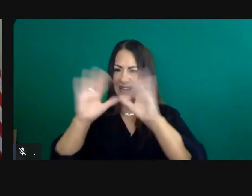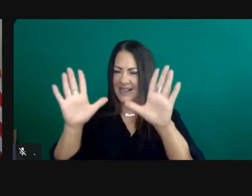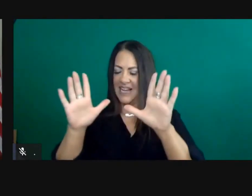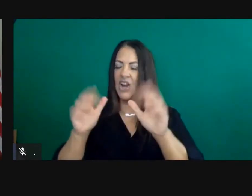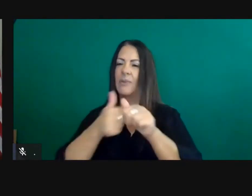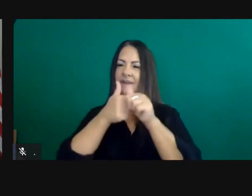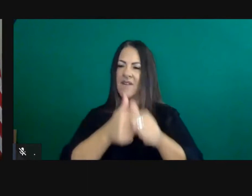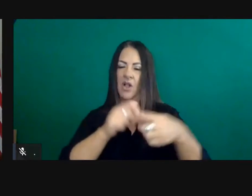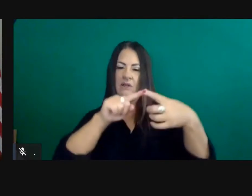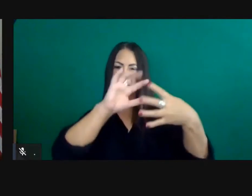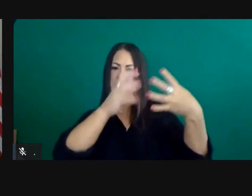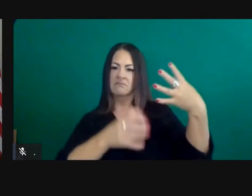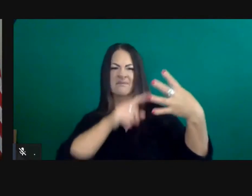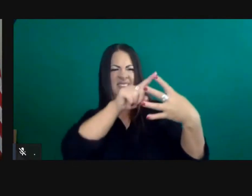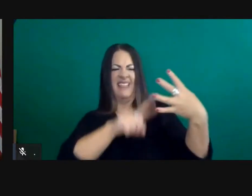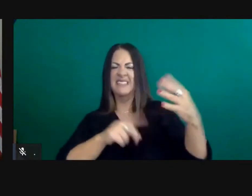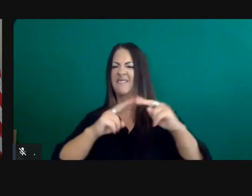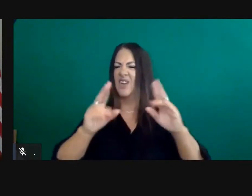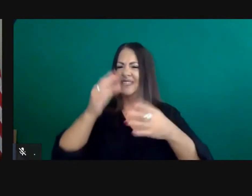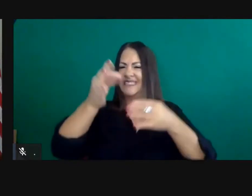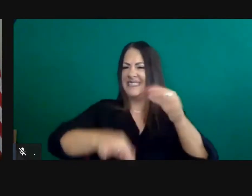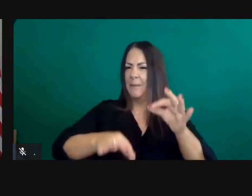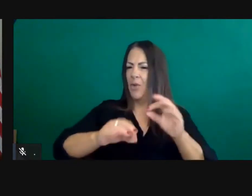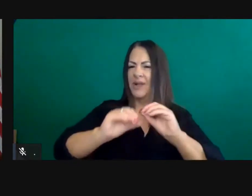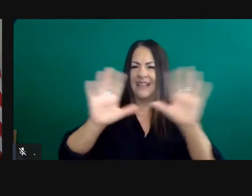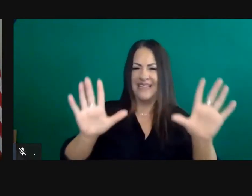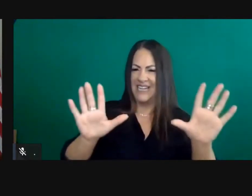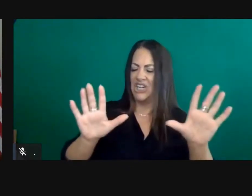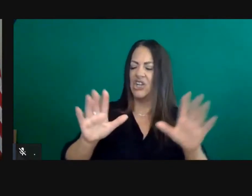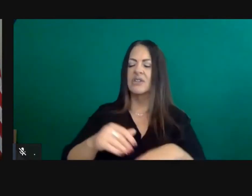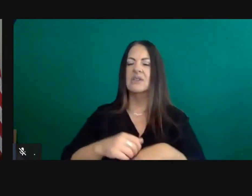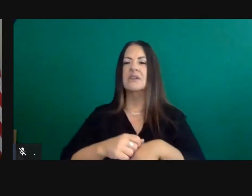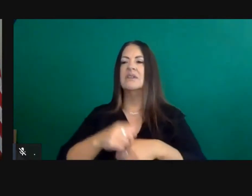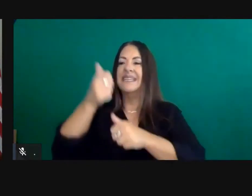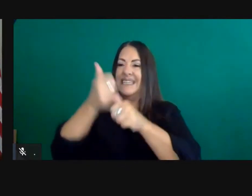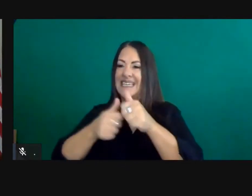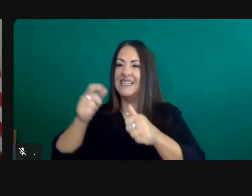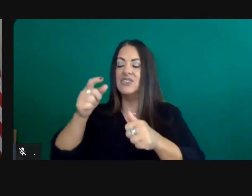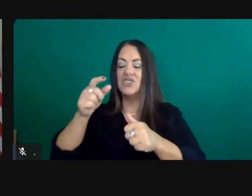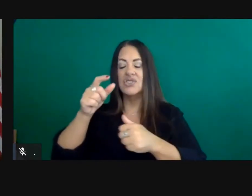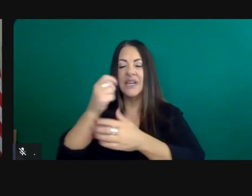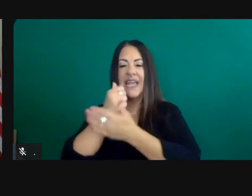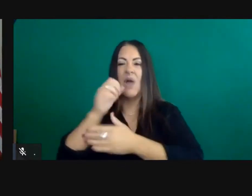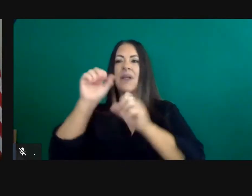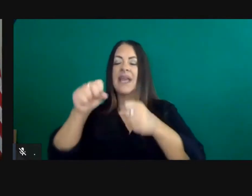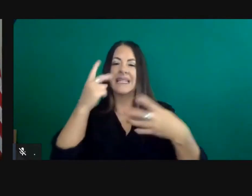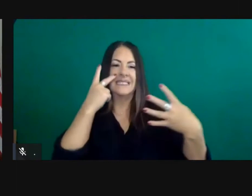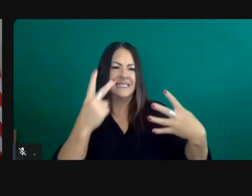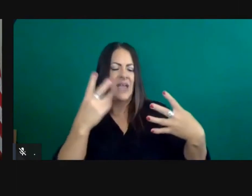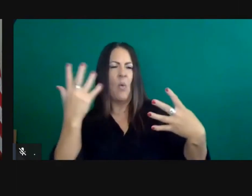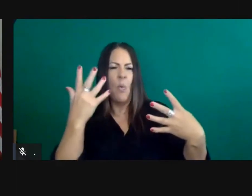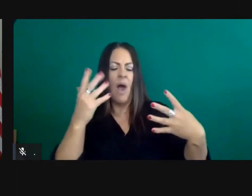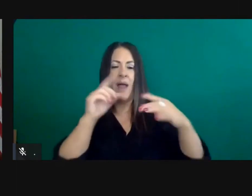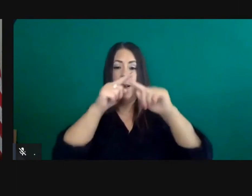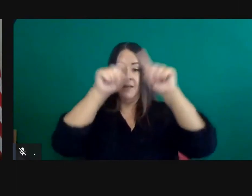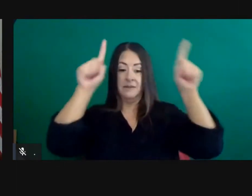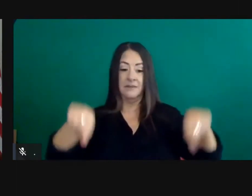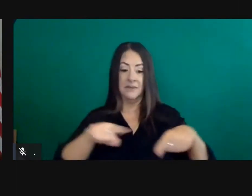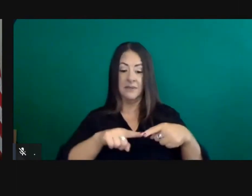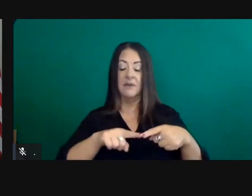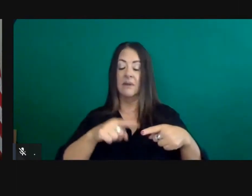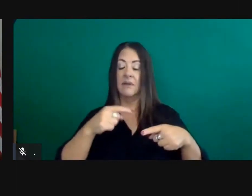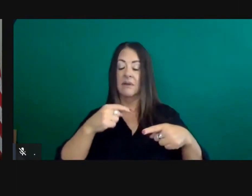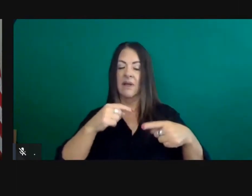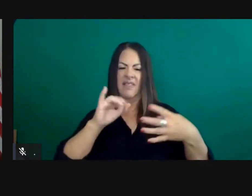sectors are operating at what level in each tier. The thresholds, the metrics have clear